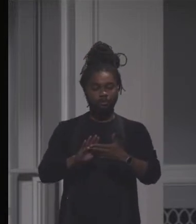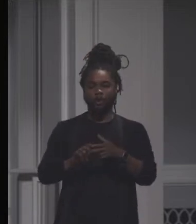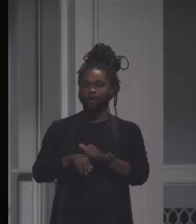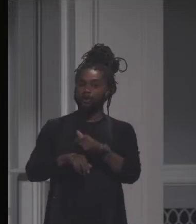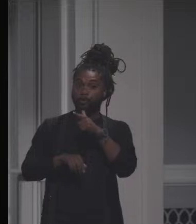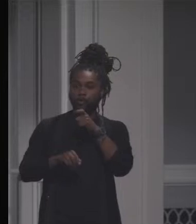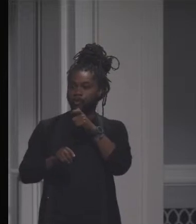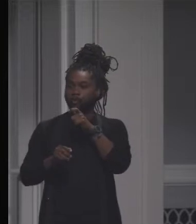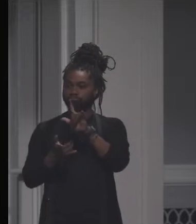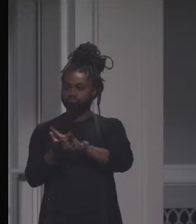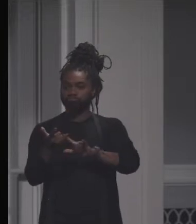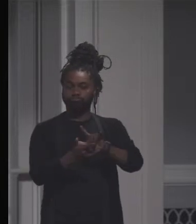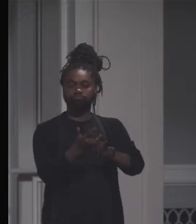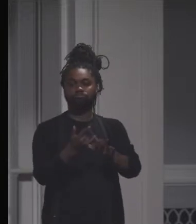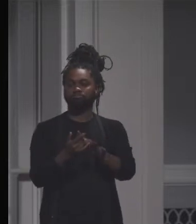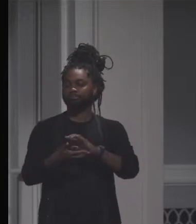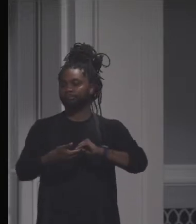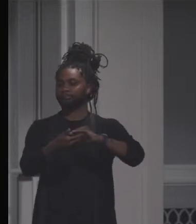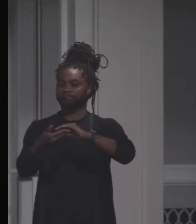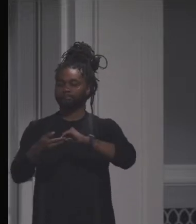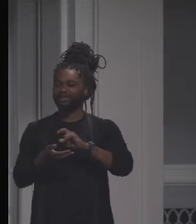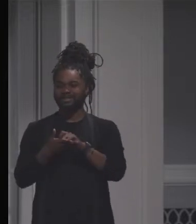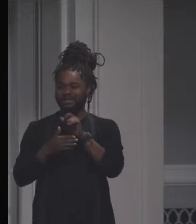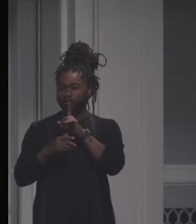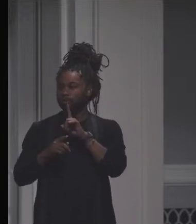of a cultural differentiator.